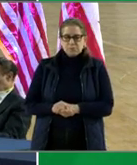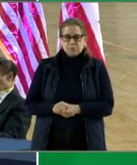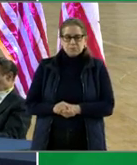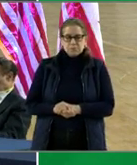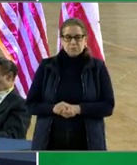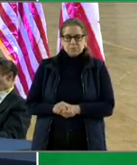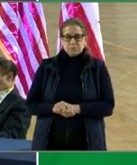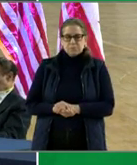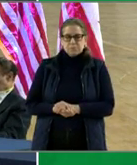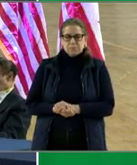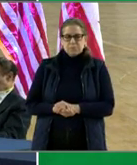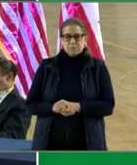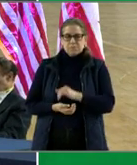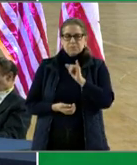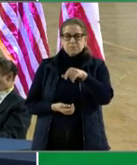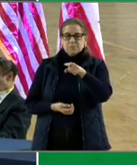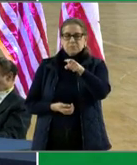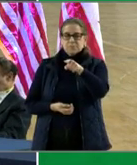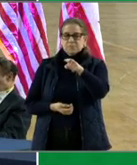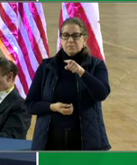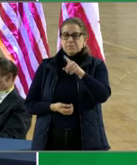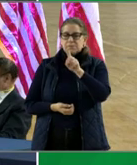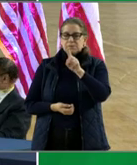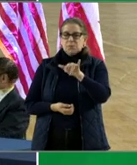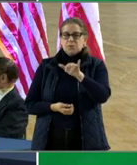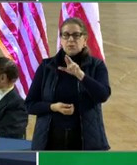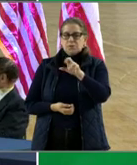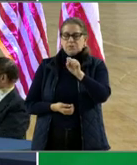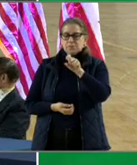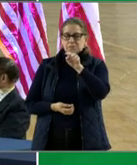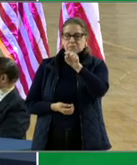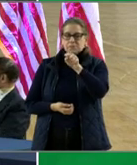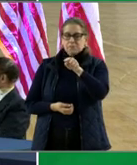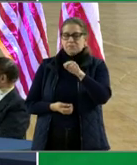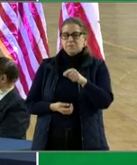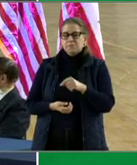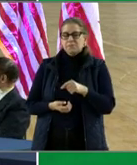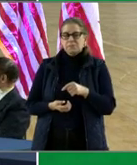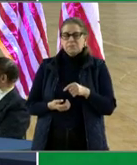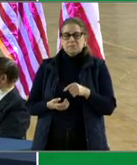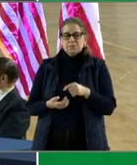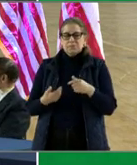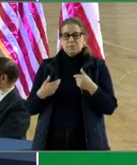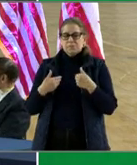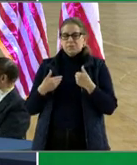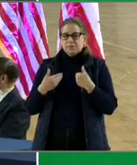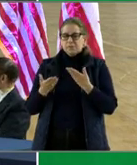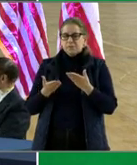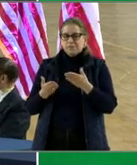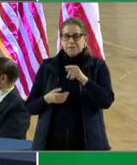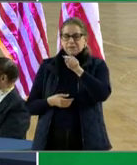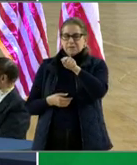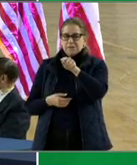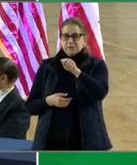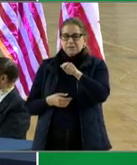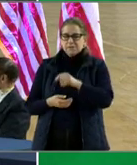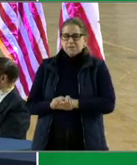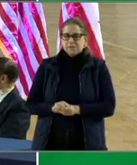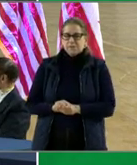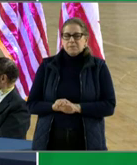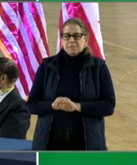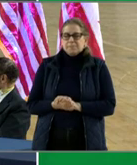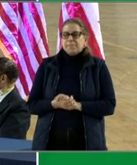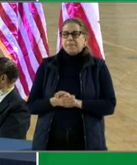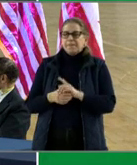population at DYRS right now because of a lot of hard work of a lot of our public safety agencies.